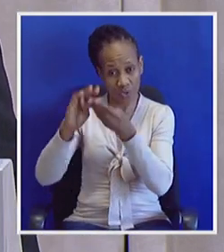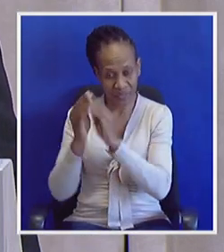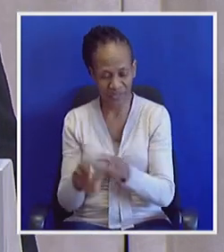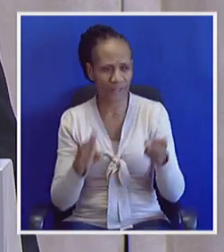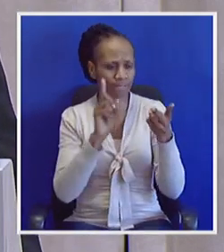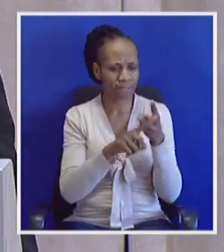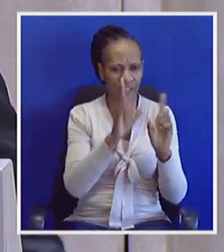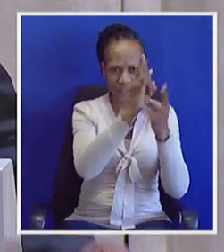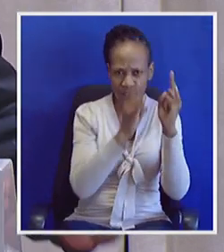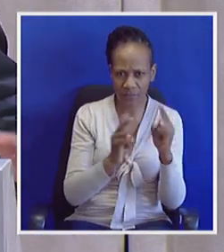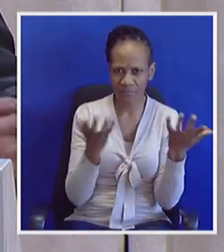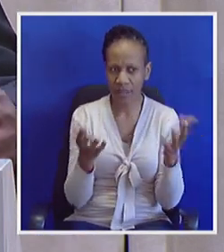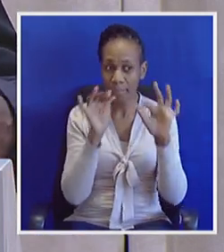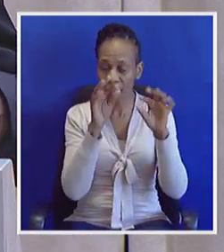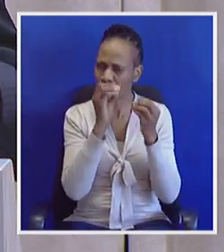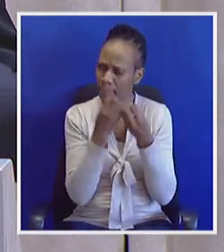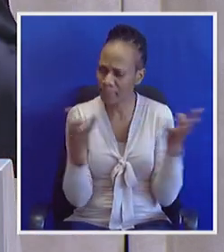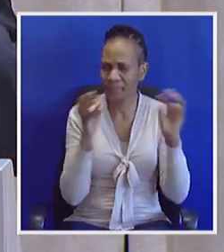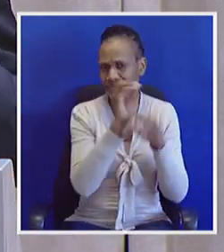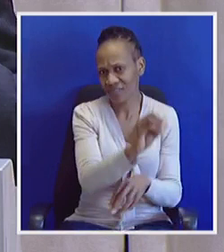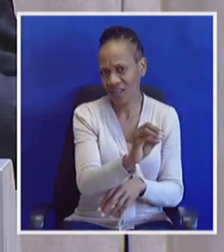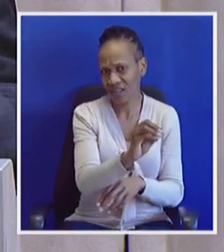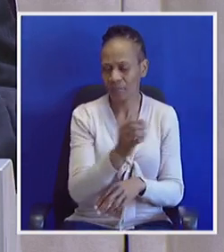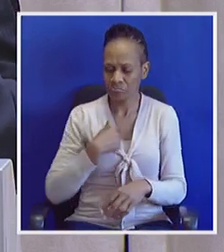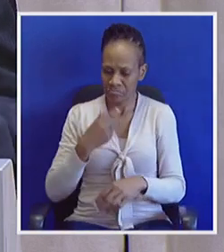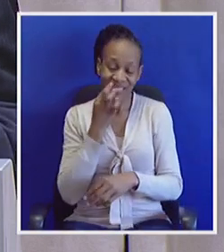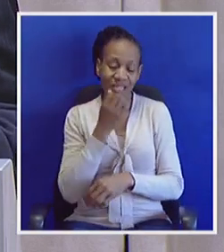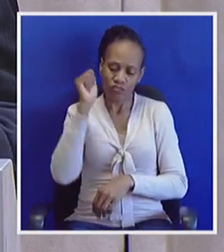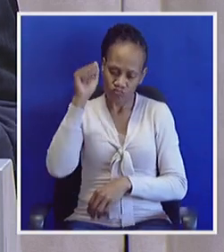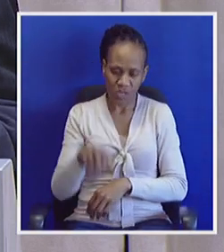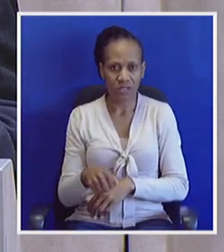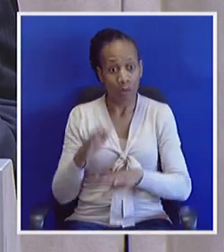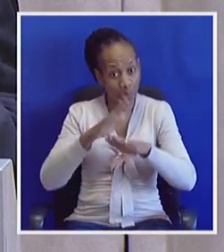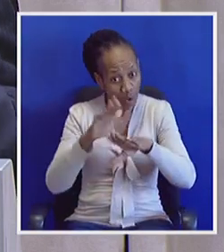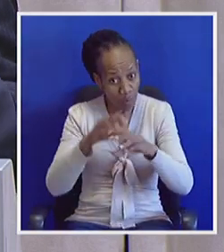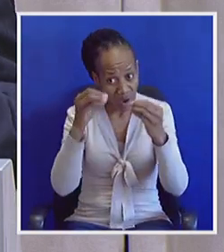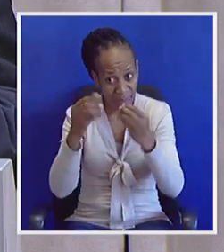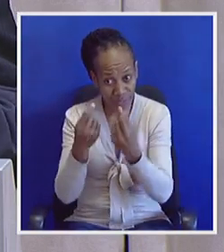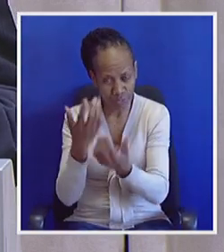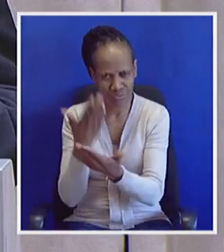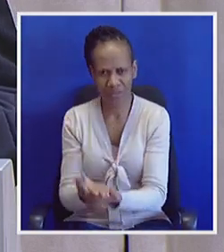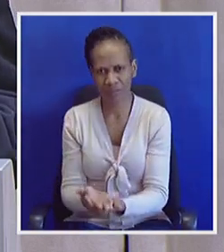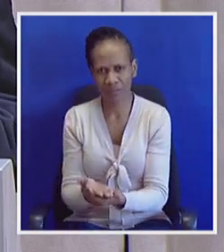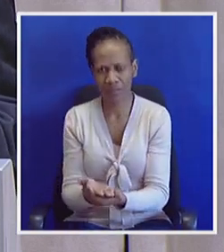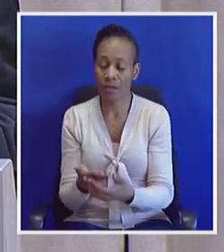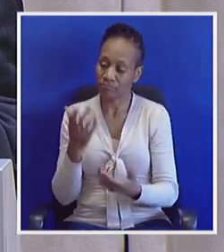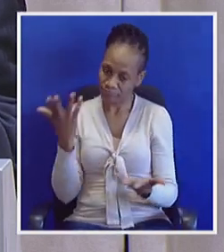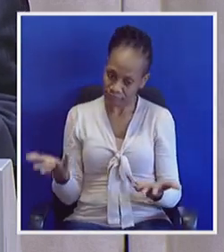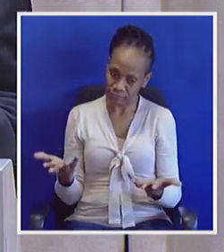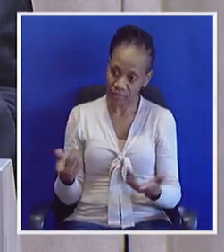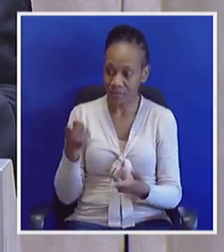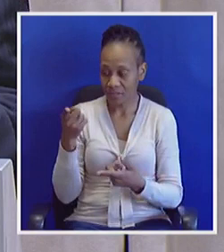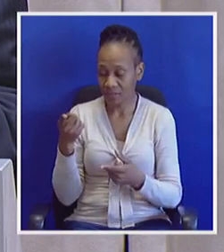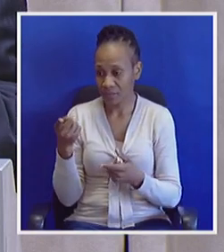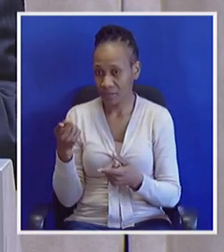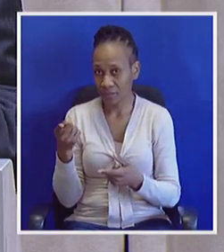urban areas where our people live? We would say yes, but they can do more. And it is this more that you are talking